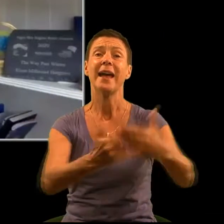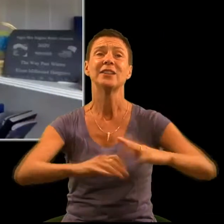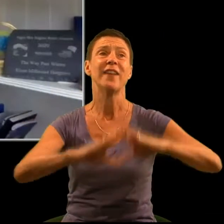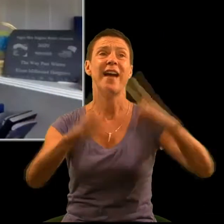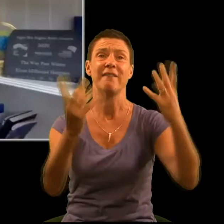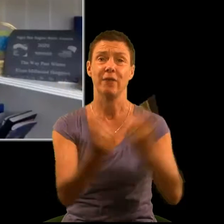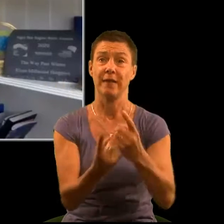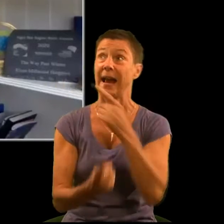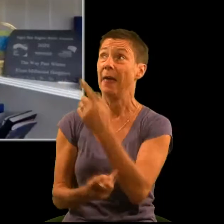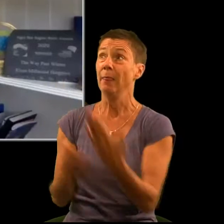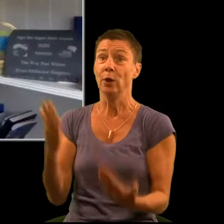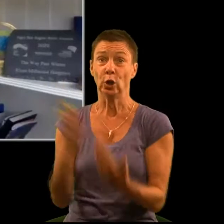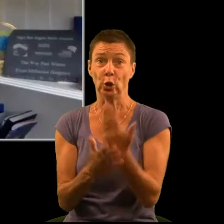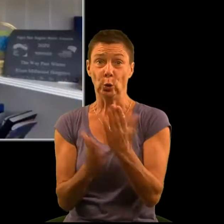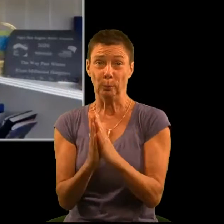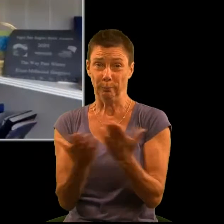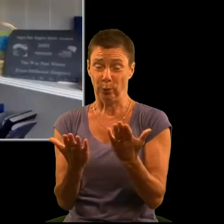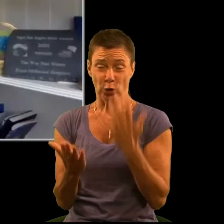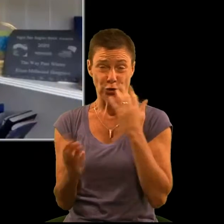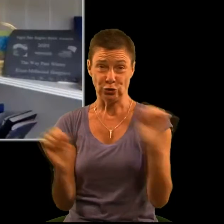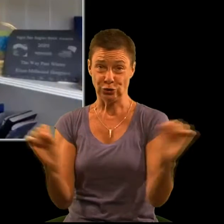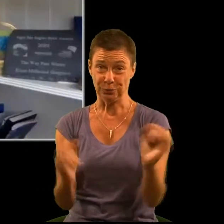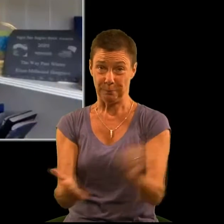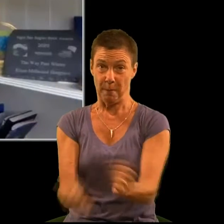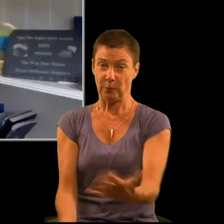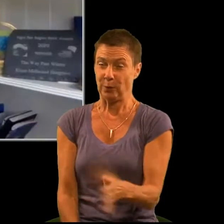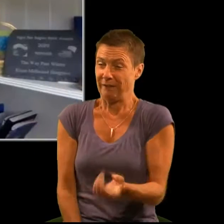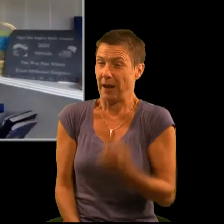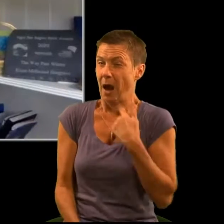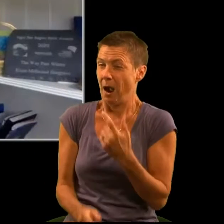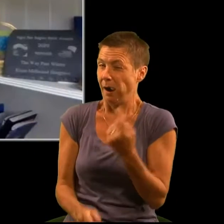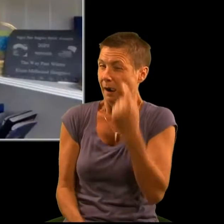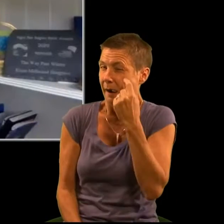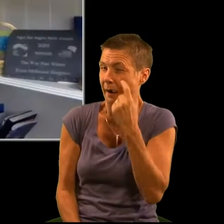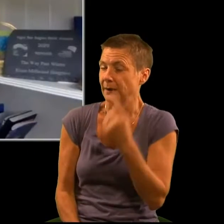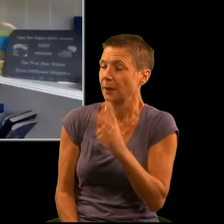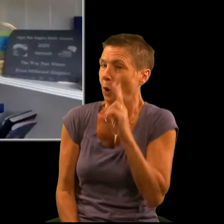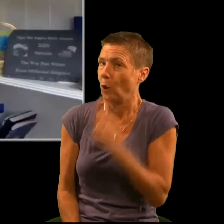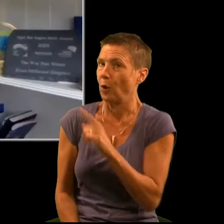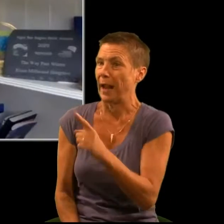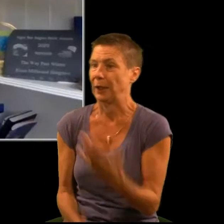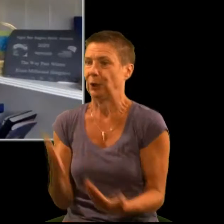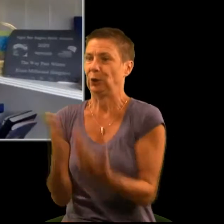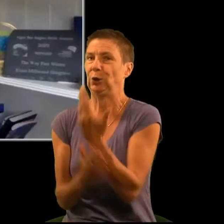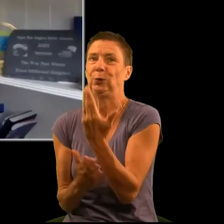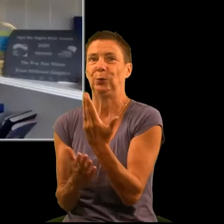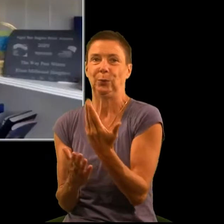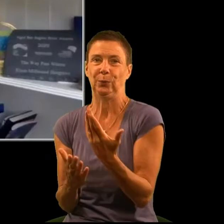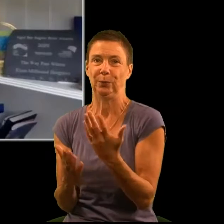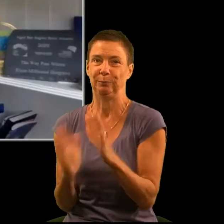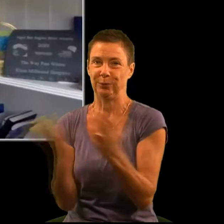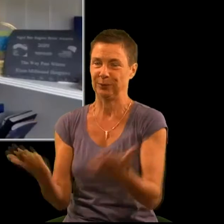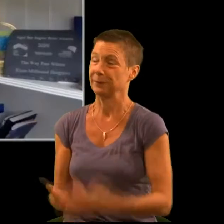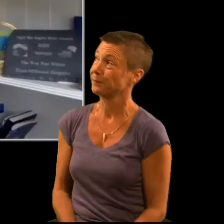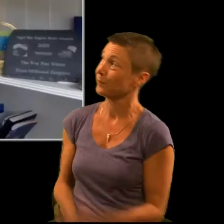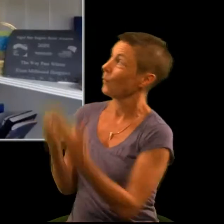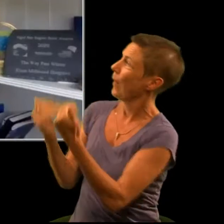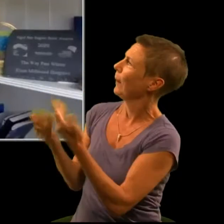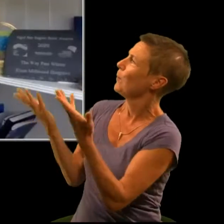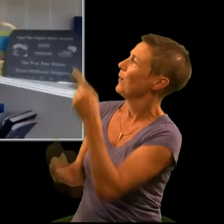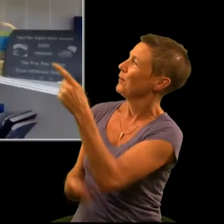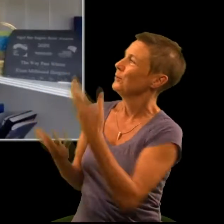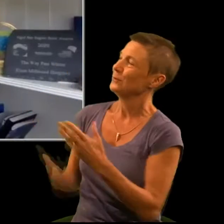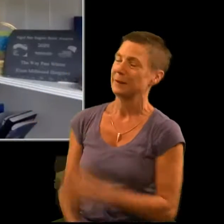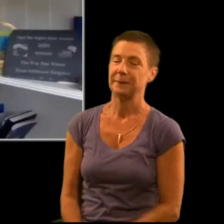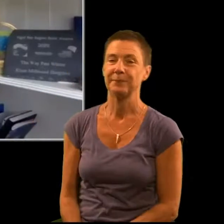new book, which isn't even out yet. So we're going to get a sneak peek of a brand new book. So welcome, Kiran. How are you? Where are